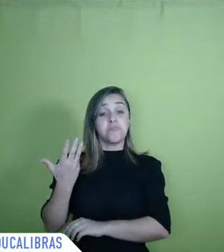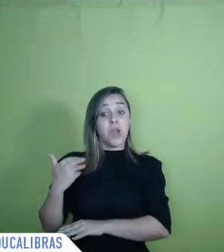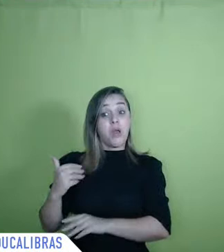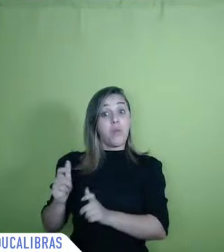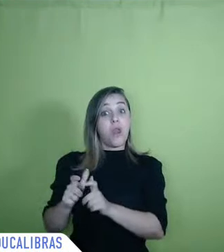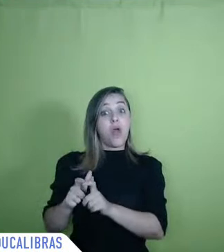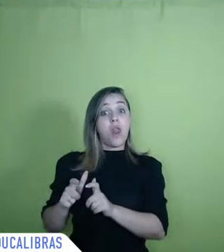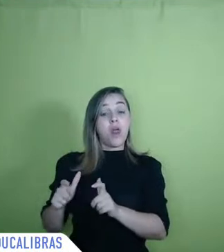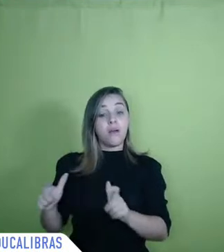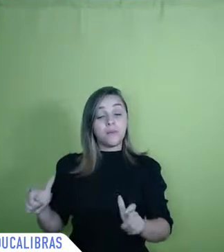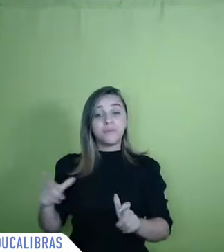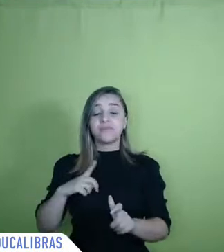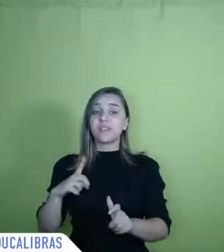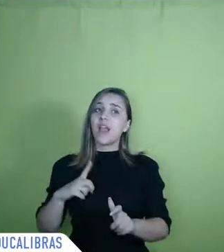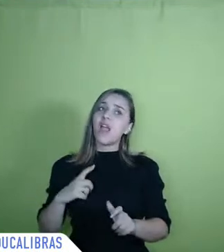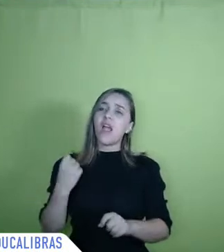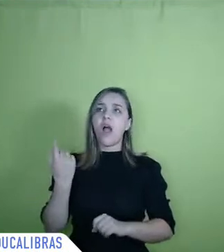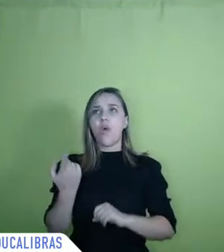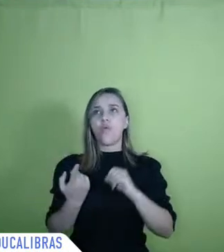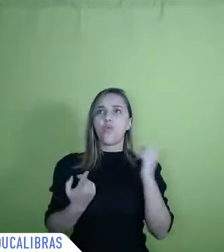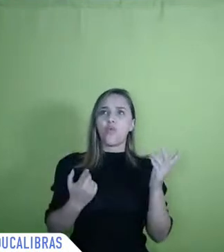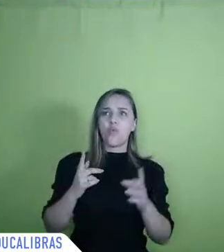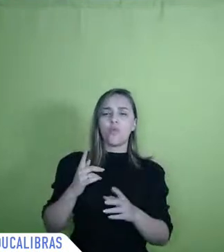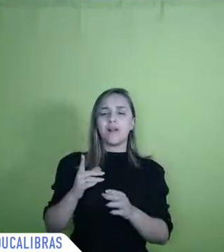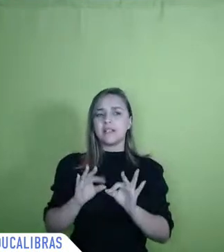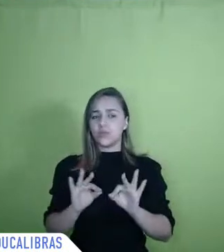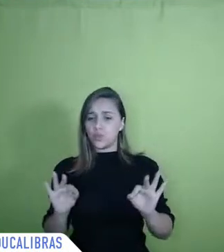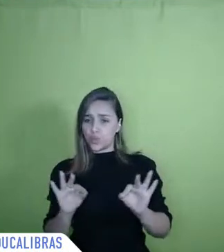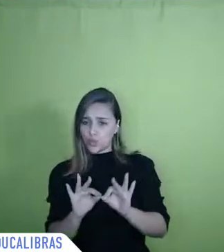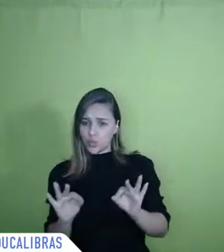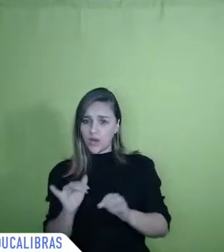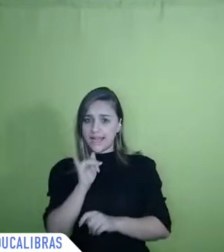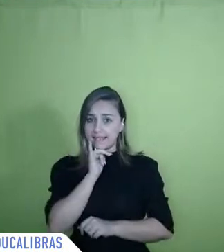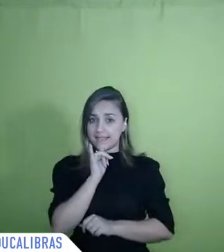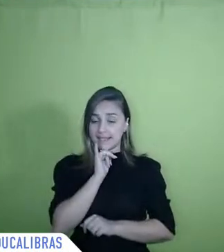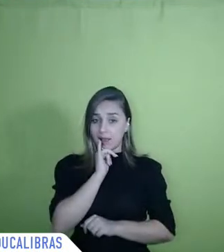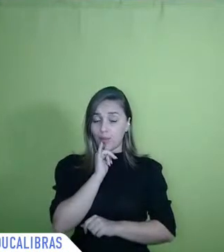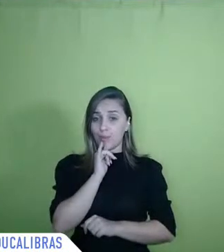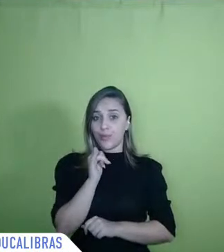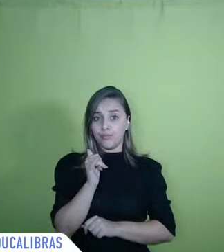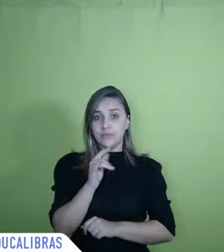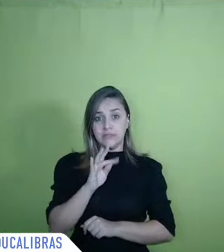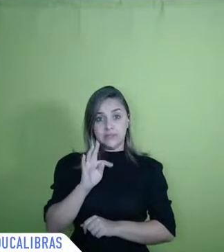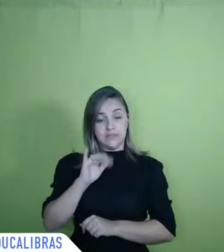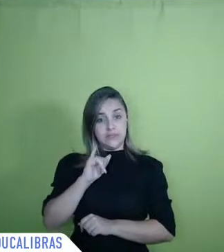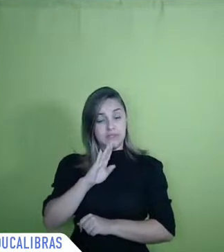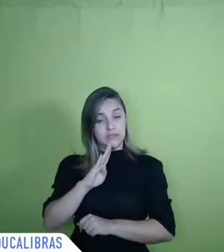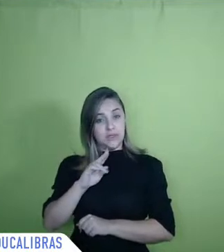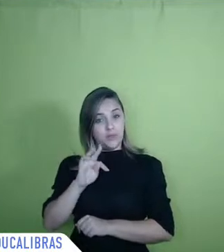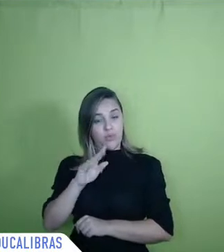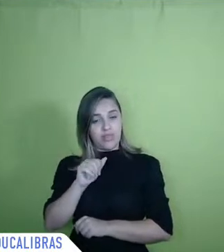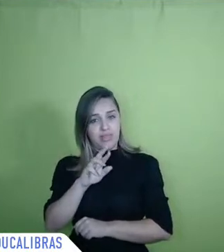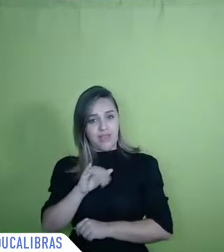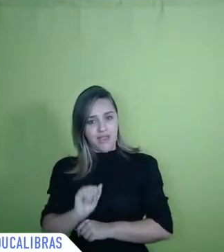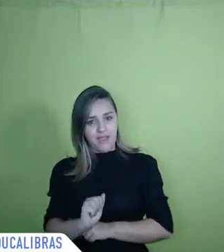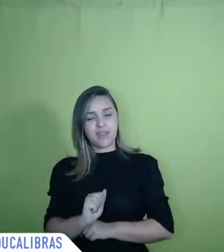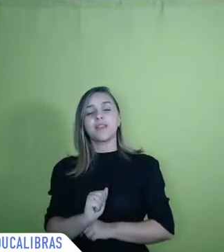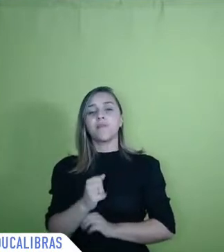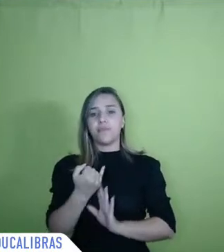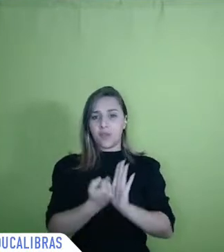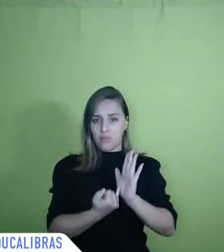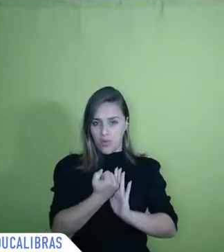these difficulties have only multiplied. We have challenges that are structural in